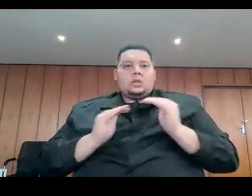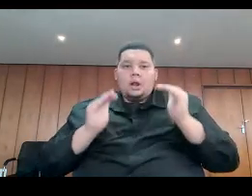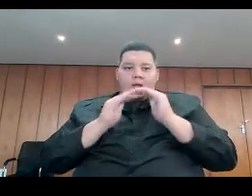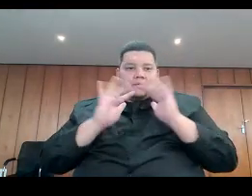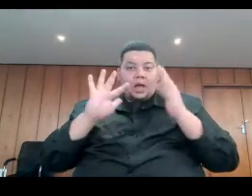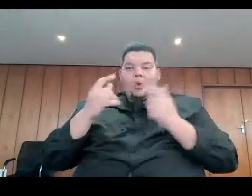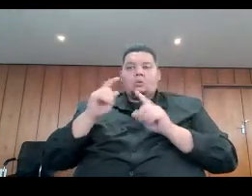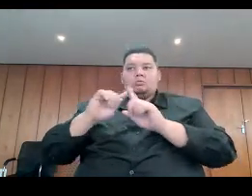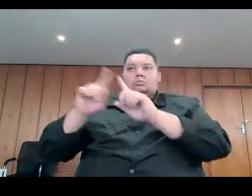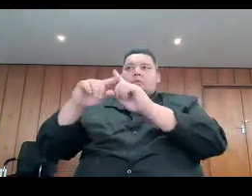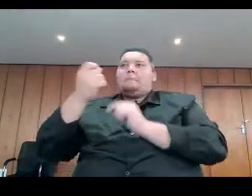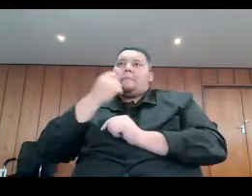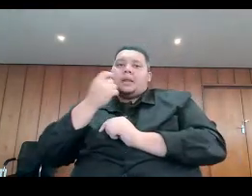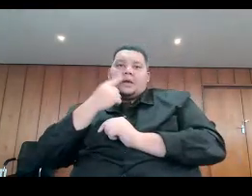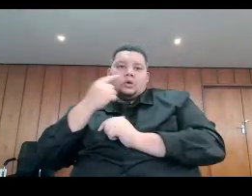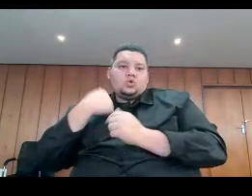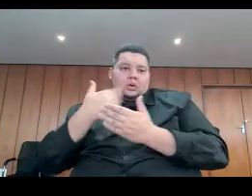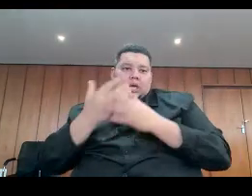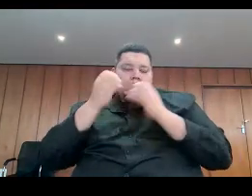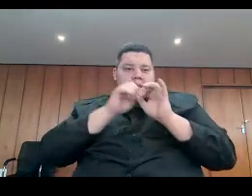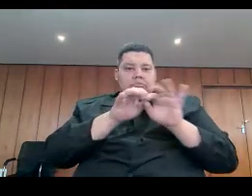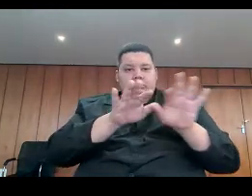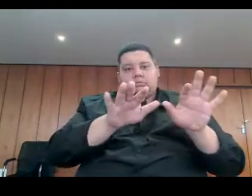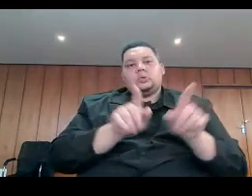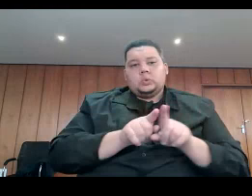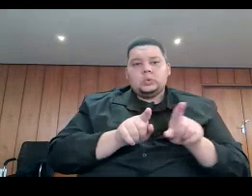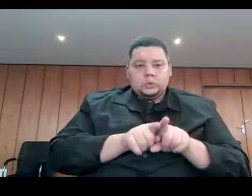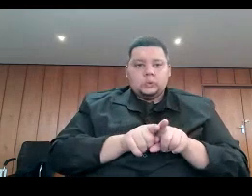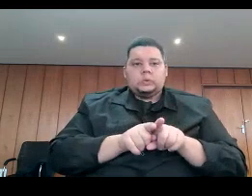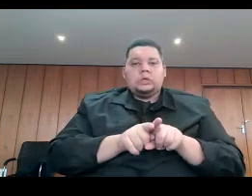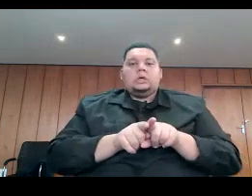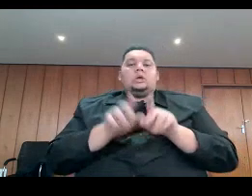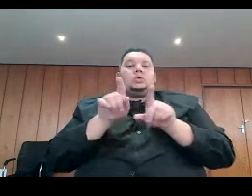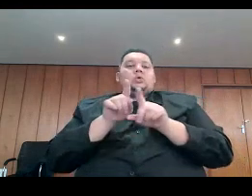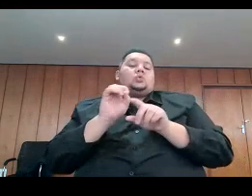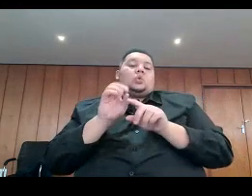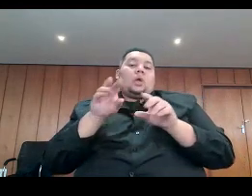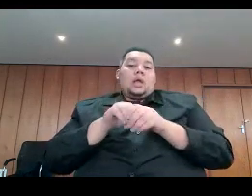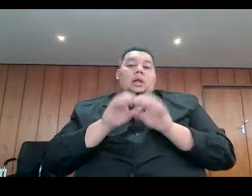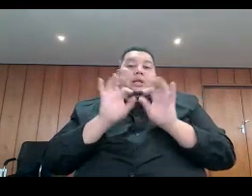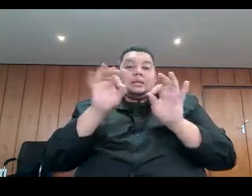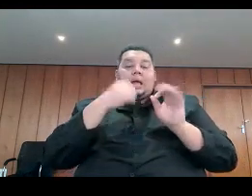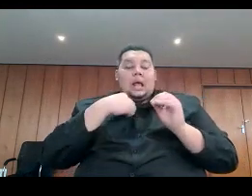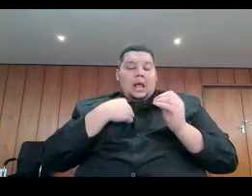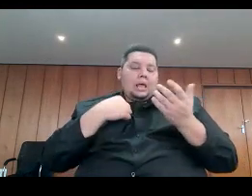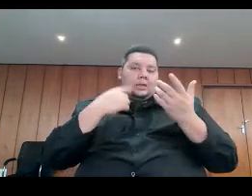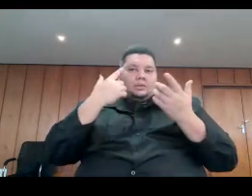is being handled. So in that way, I shall believe that,